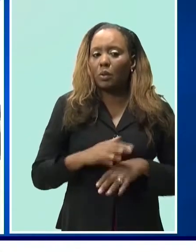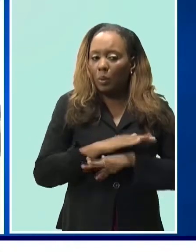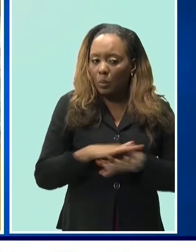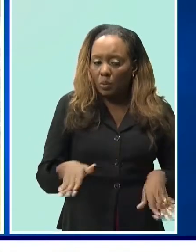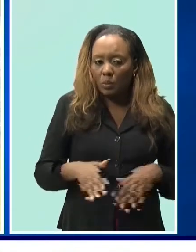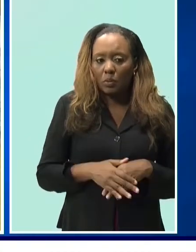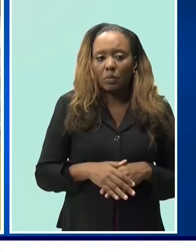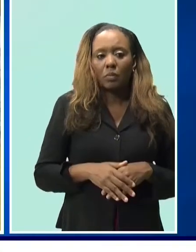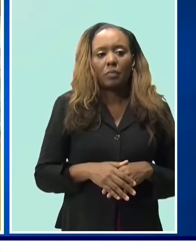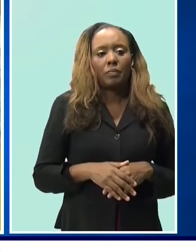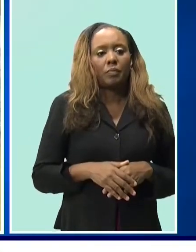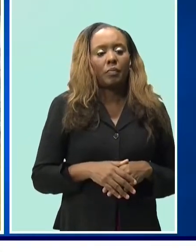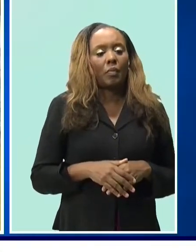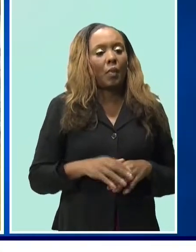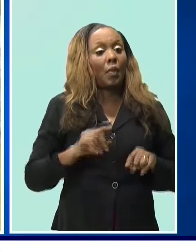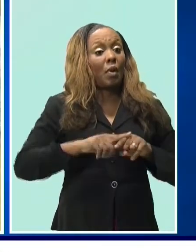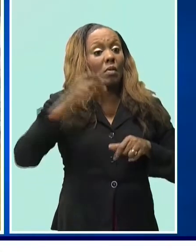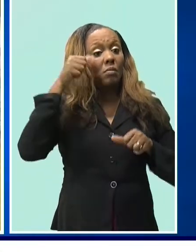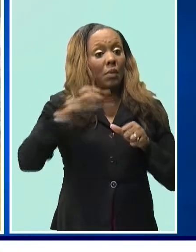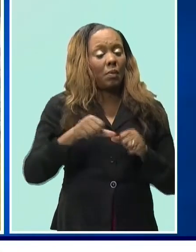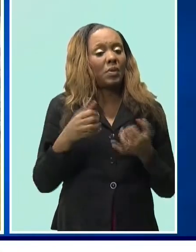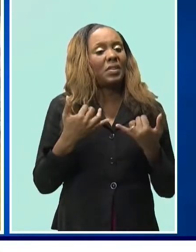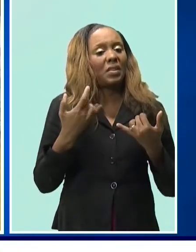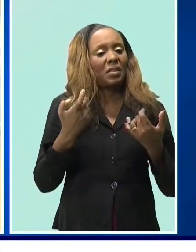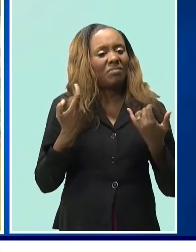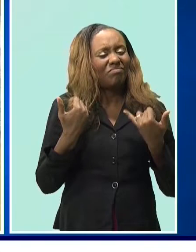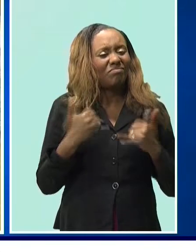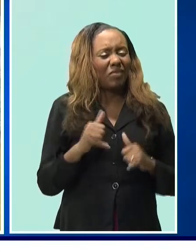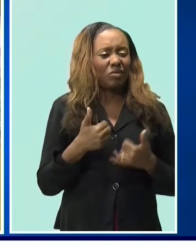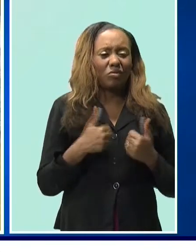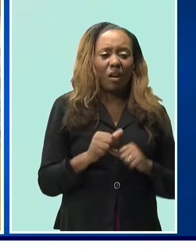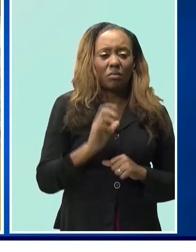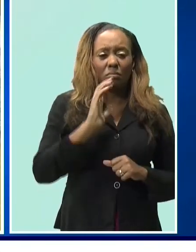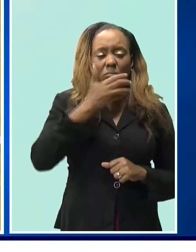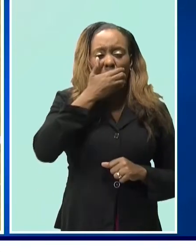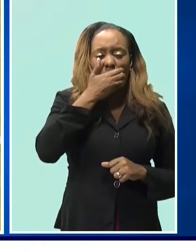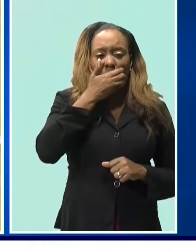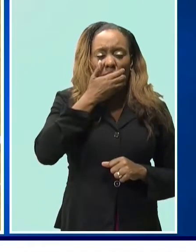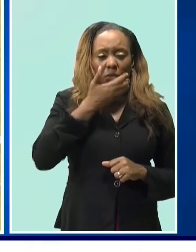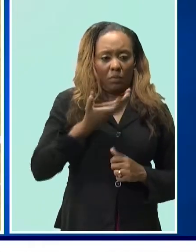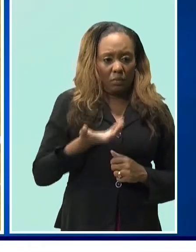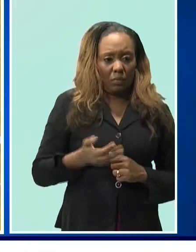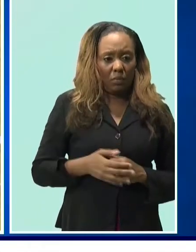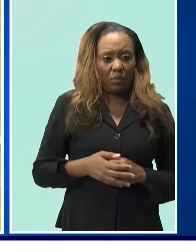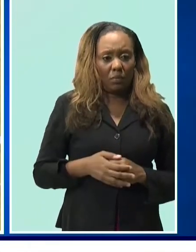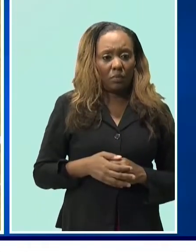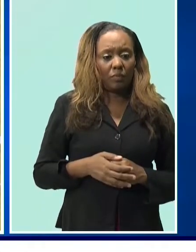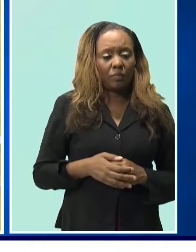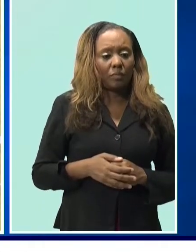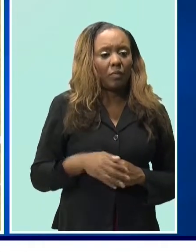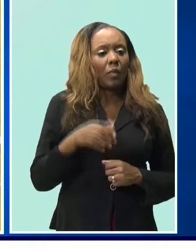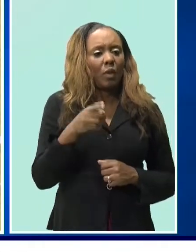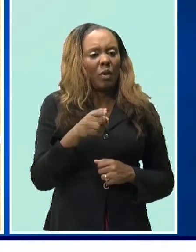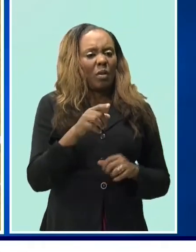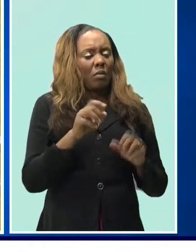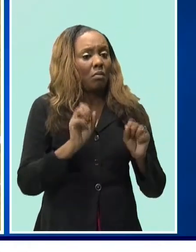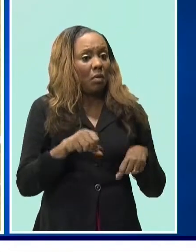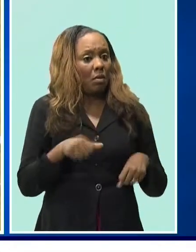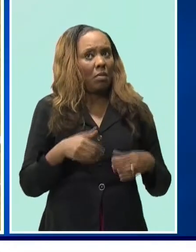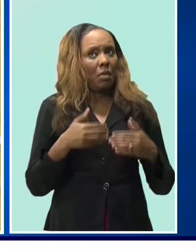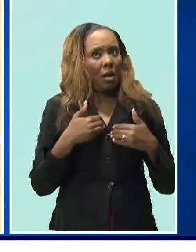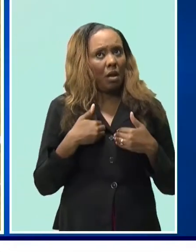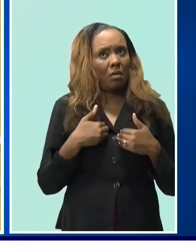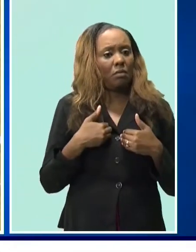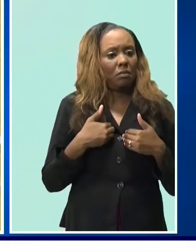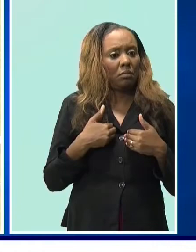as you may be carrying the COVID-19 virus but not displaying symptoms. The fact is that you may be infected right now